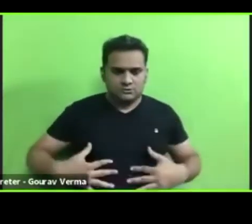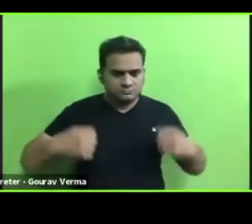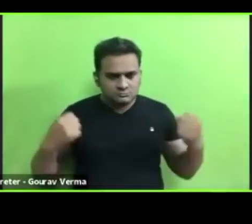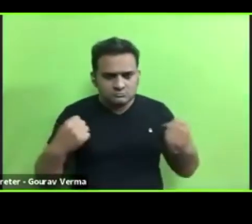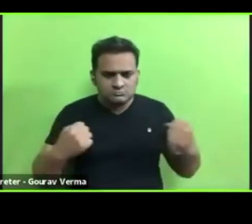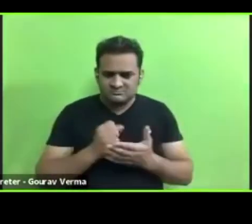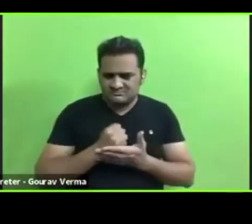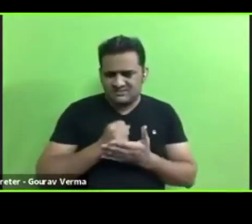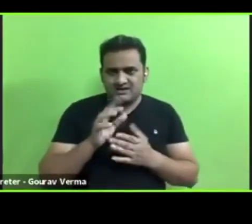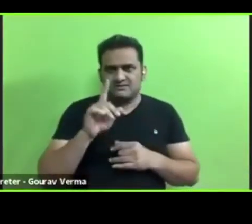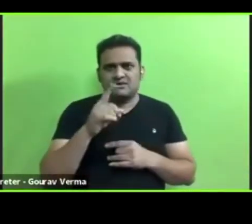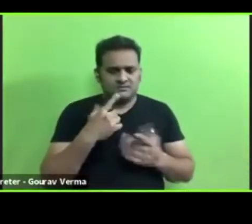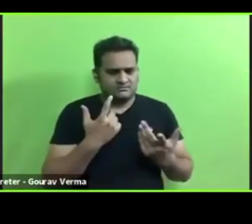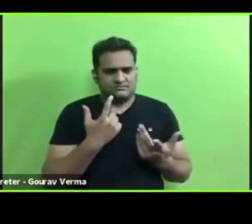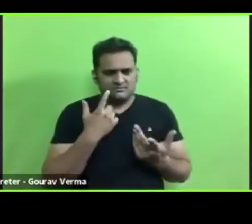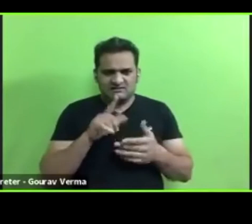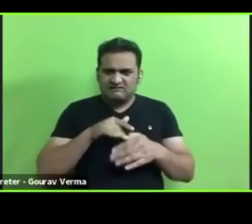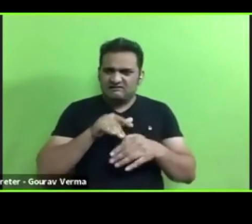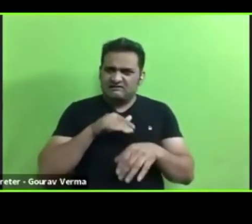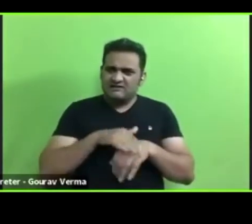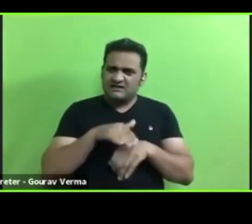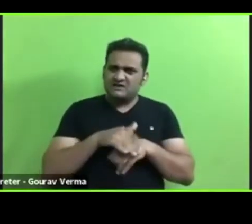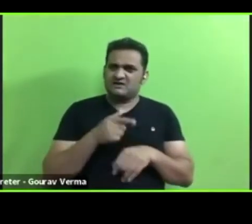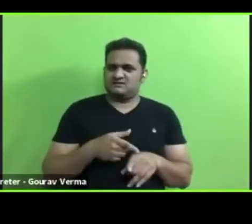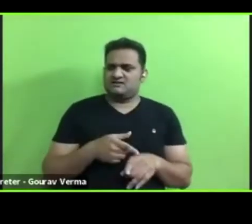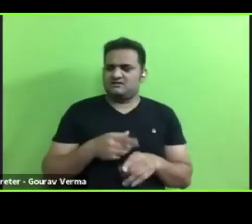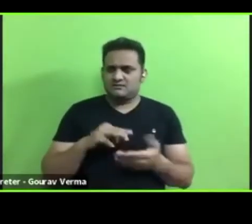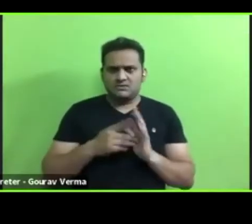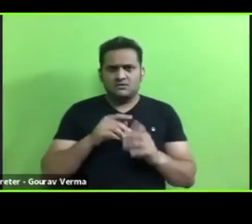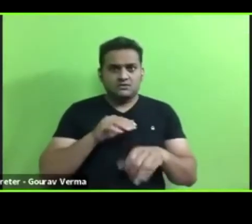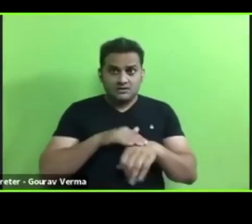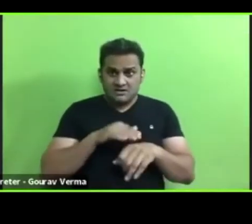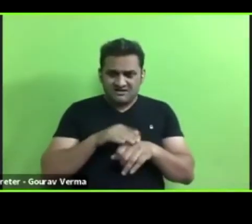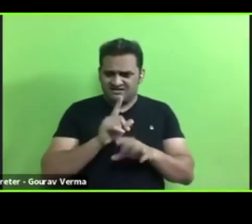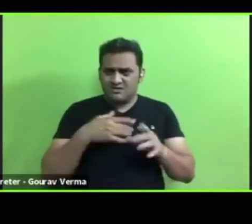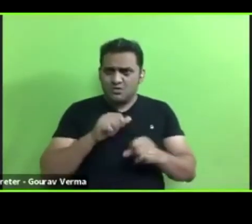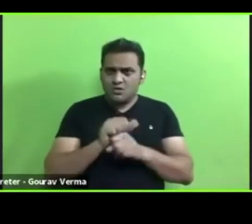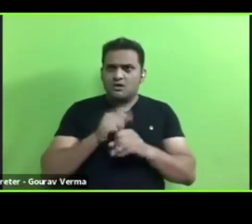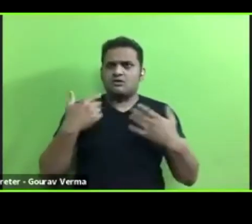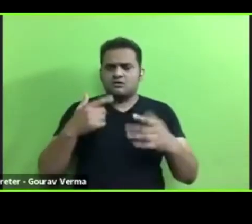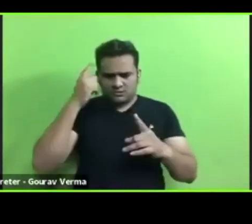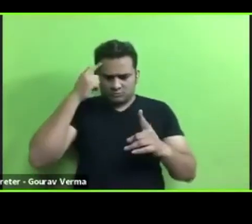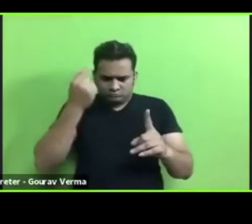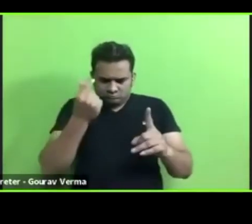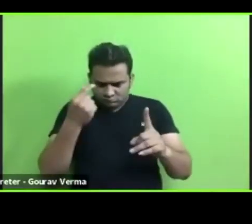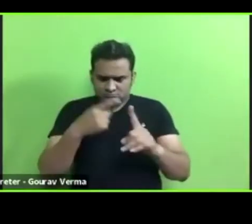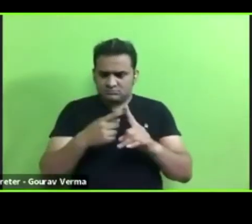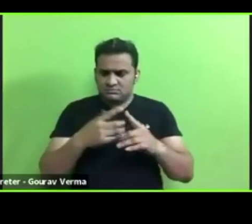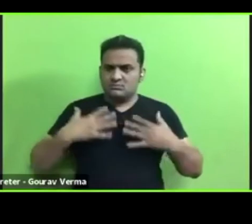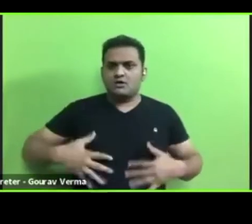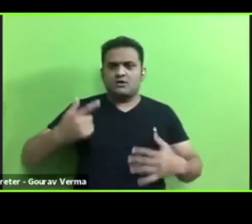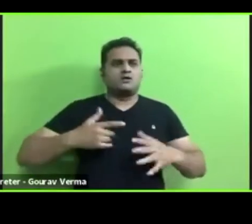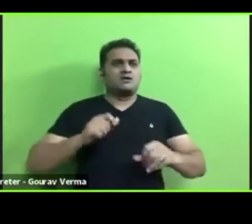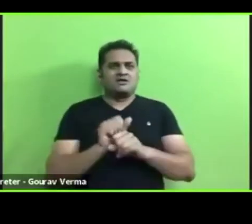I wouldn't call it labor. My work somehow is divine, is intellectual. It is something beyond the body. But